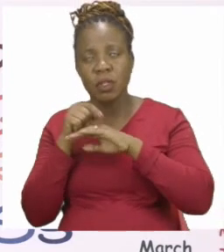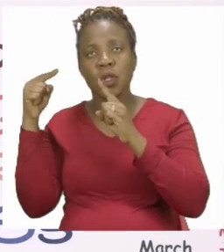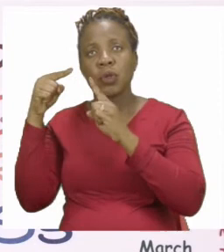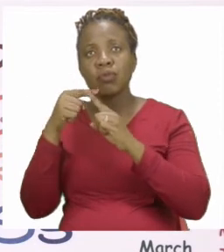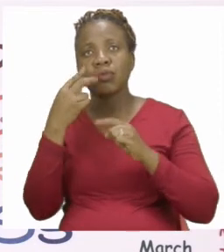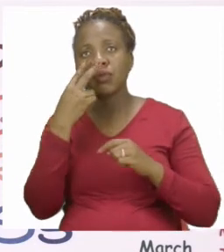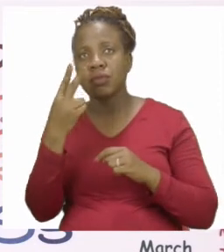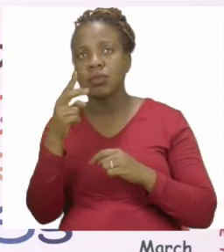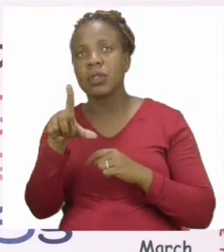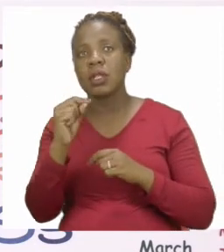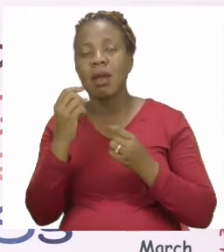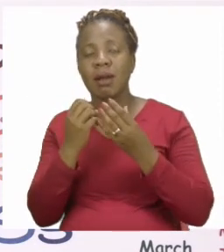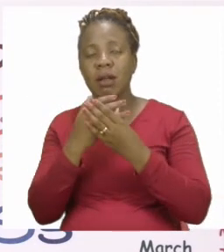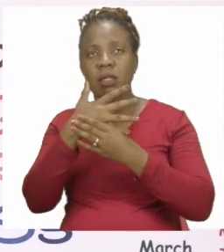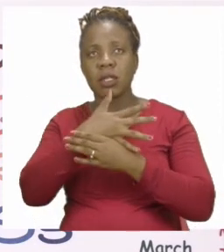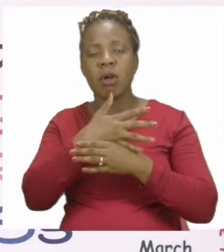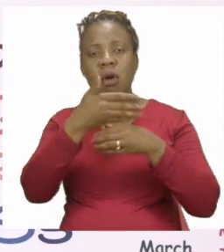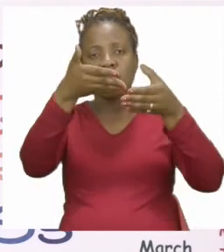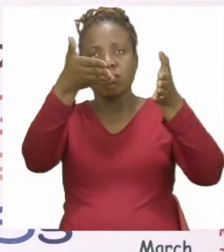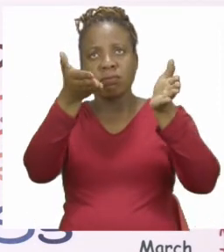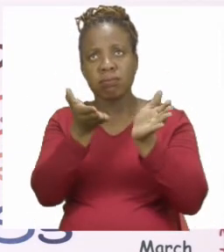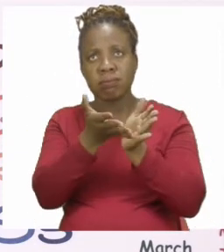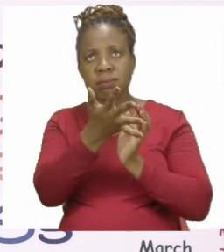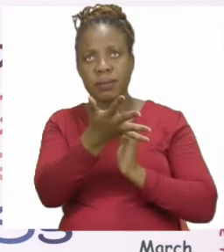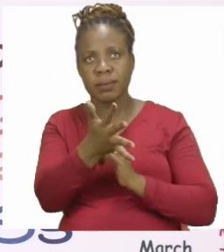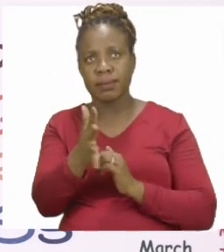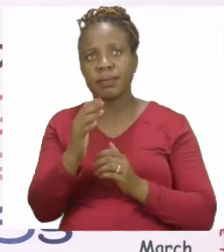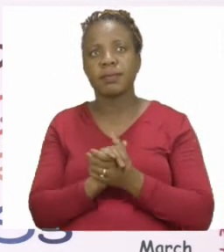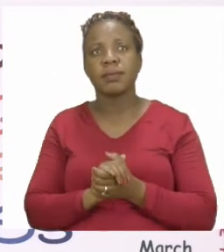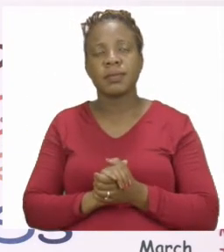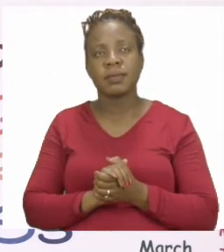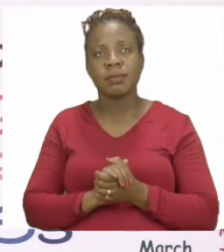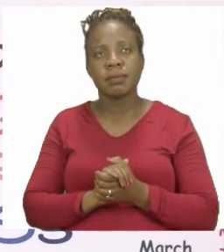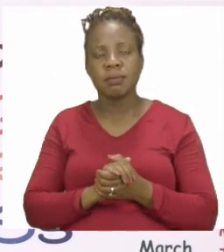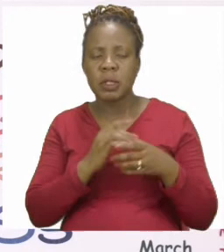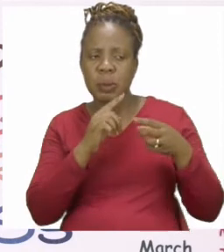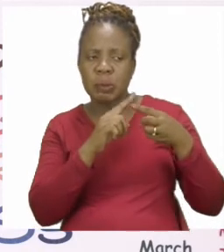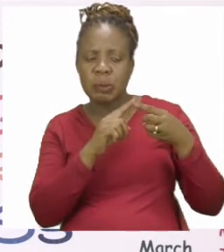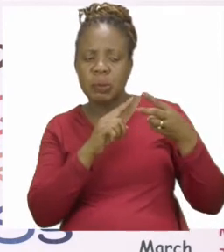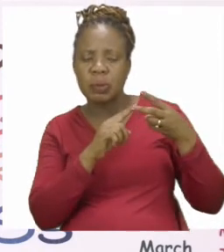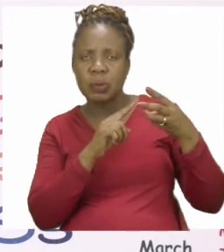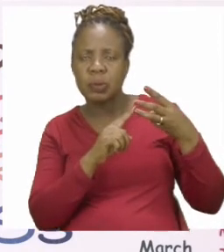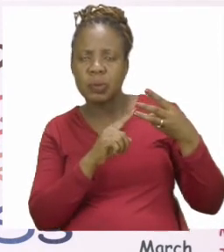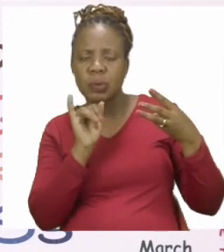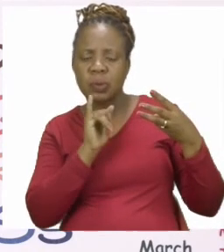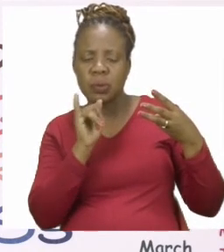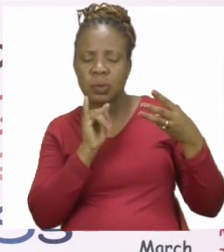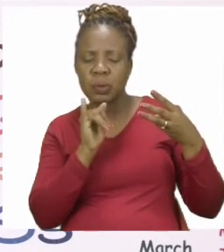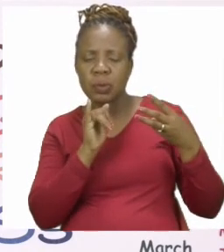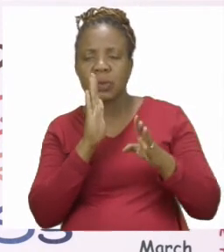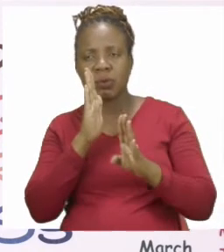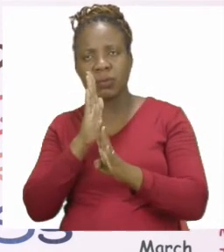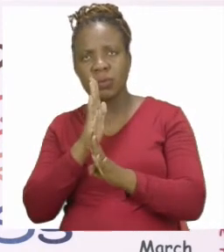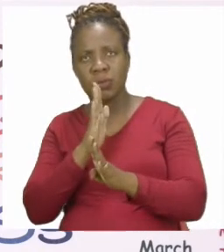see the Hardap Dam. Now let's quickly try these words and see which word will